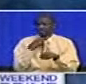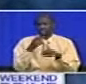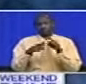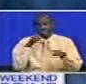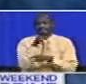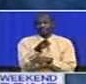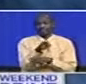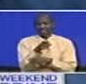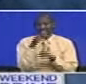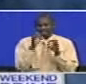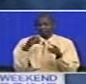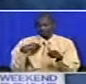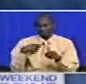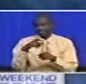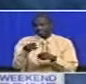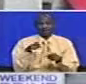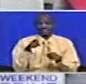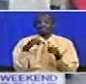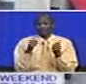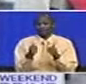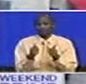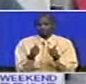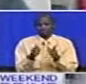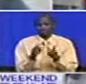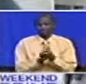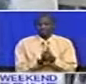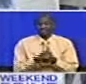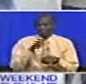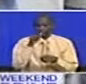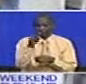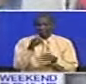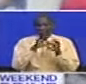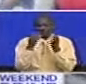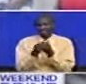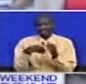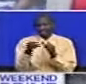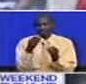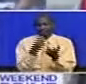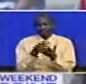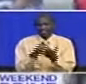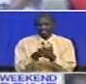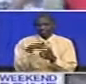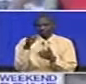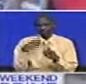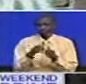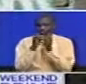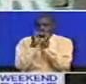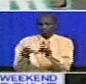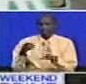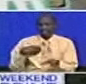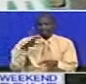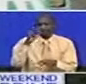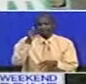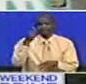them if their demands were not met. It was until the family gave ransom that they were dumped in Maragua